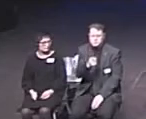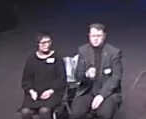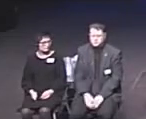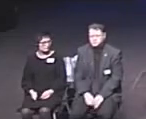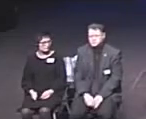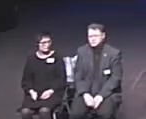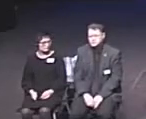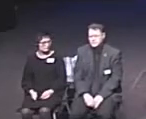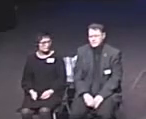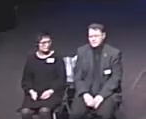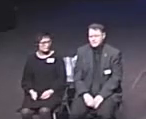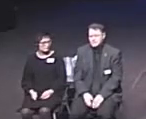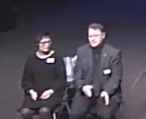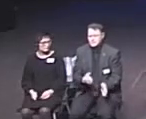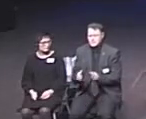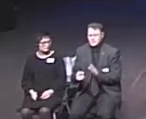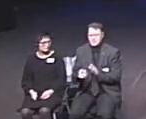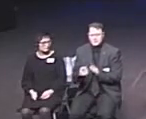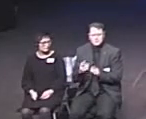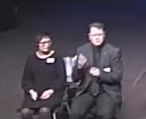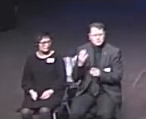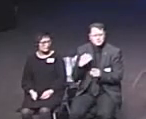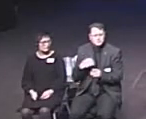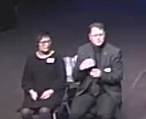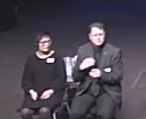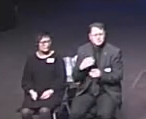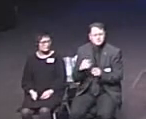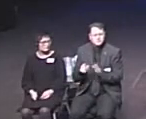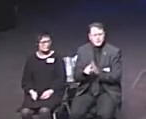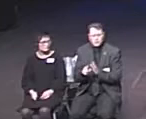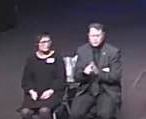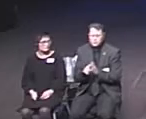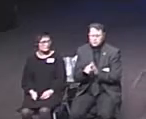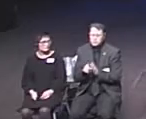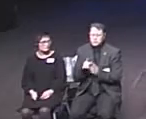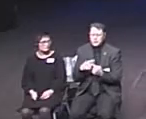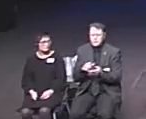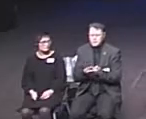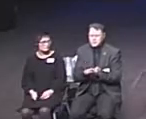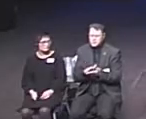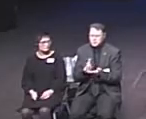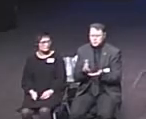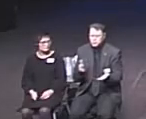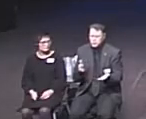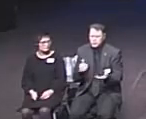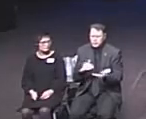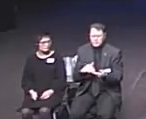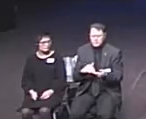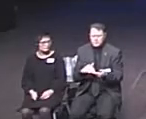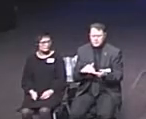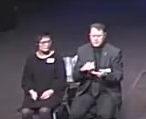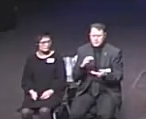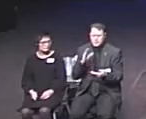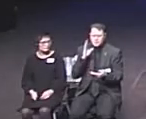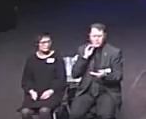Yeah, and we've been there some time. We're quite old, but what you find in the museum is not that old. We have